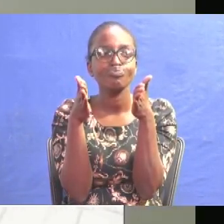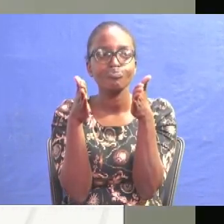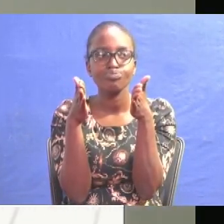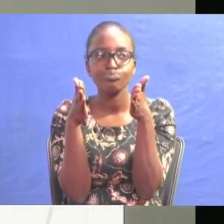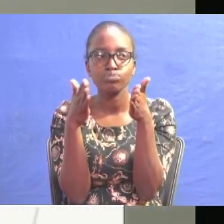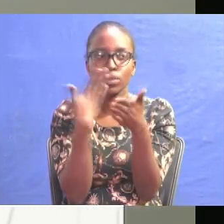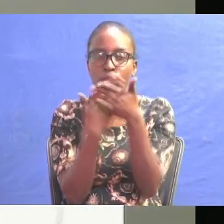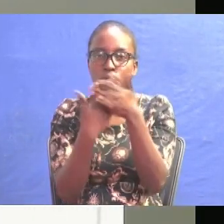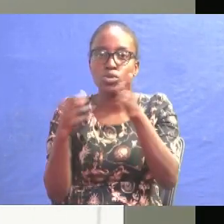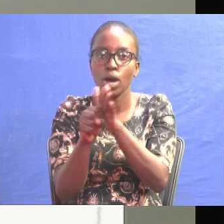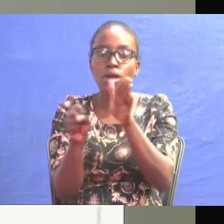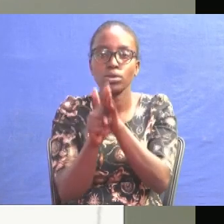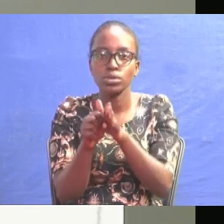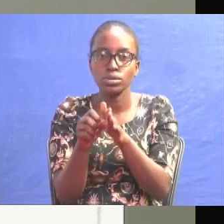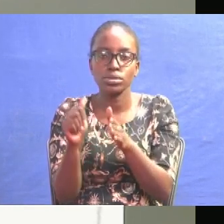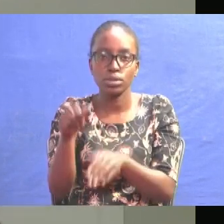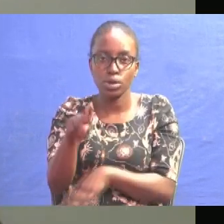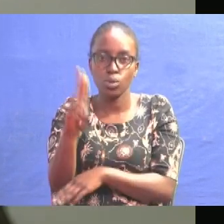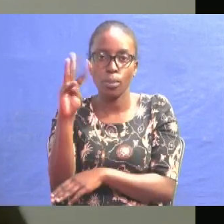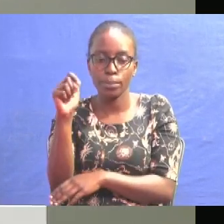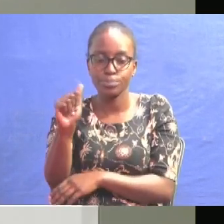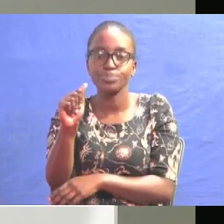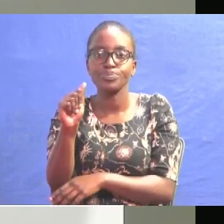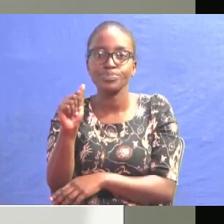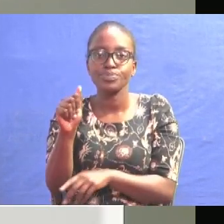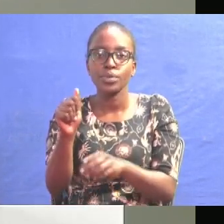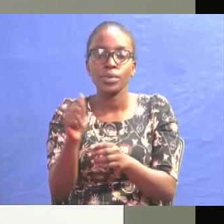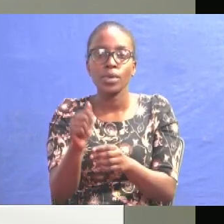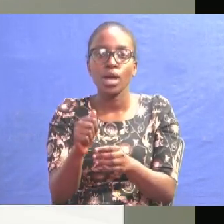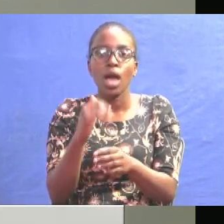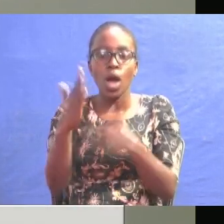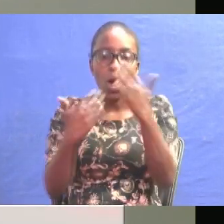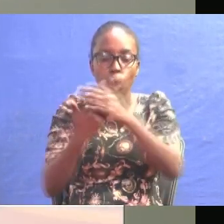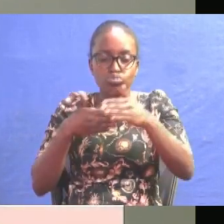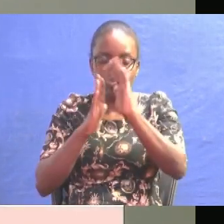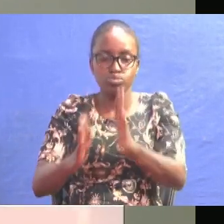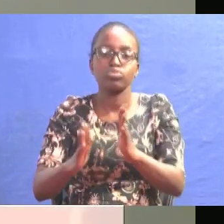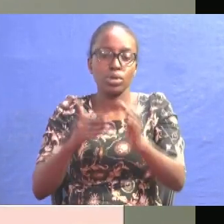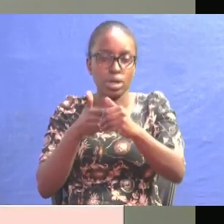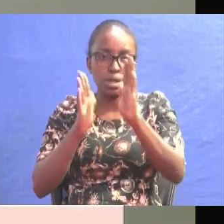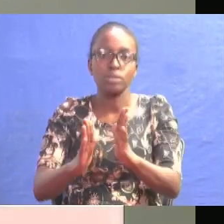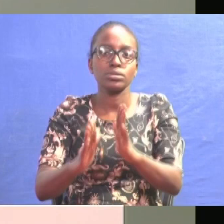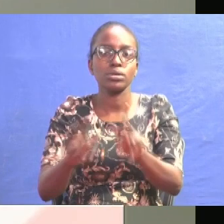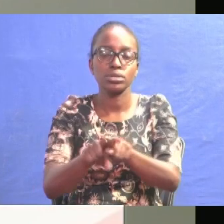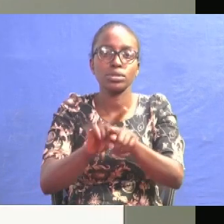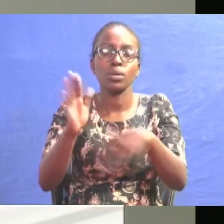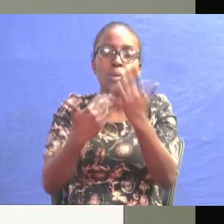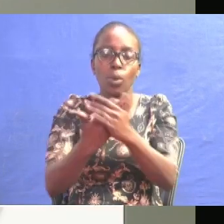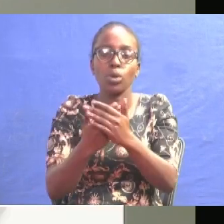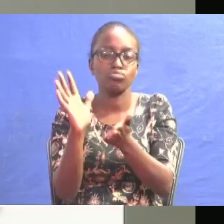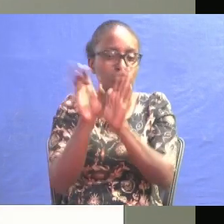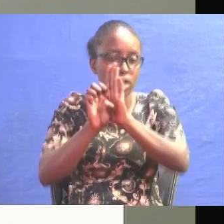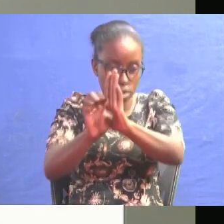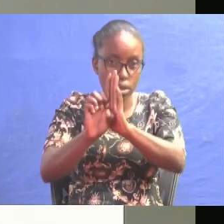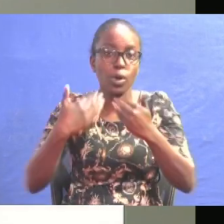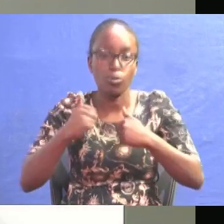Thank you. Thank you so much, Omar. And I will definitely say a leader is a leader. And as you have quoted example that most of the people